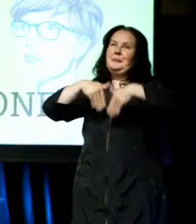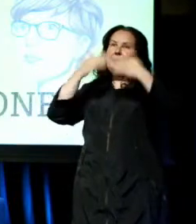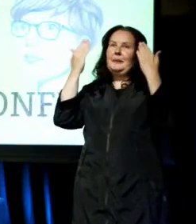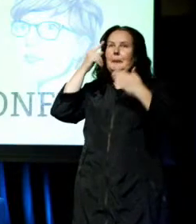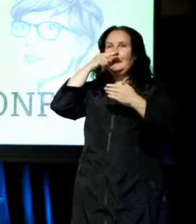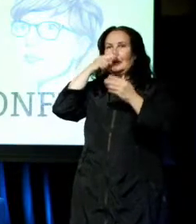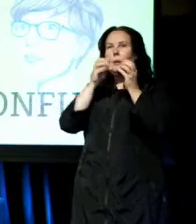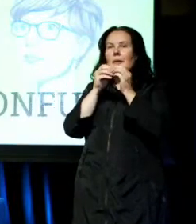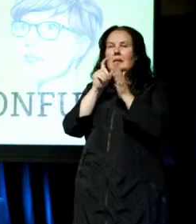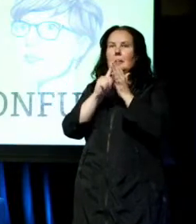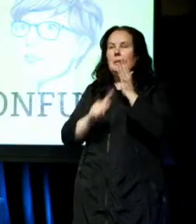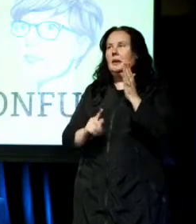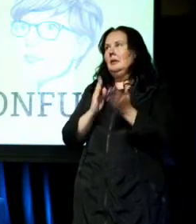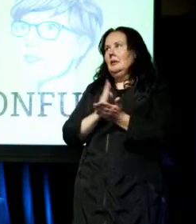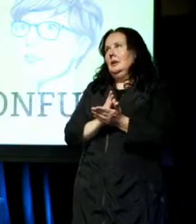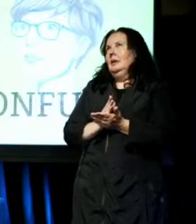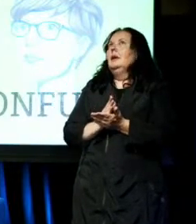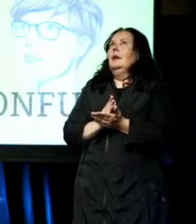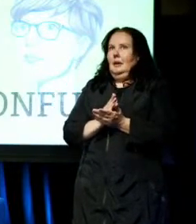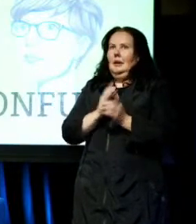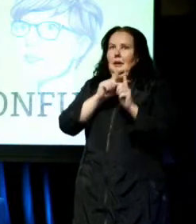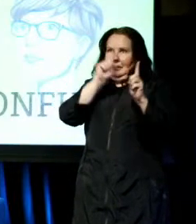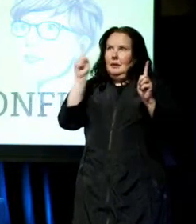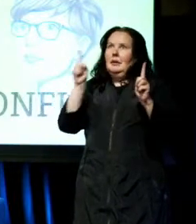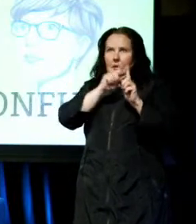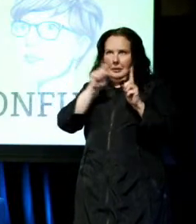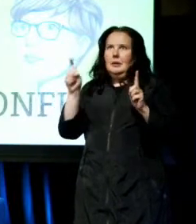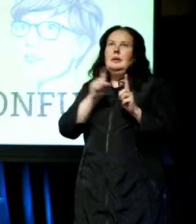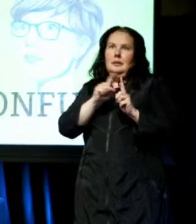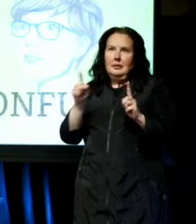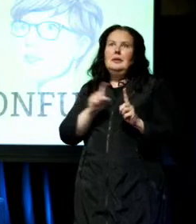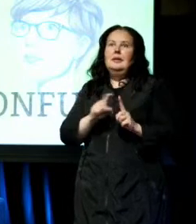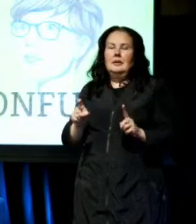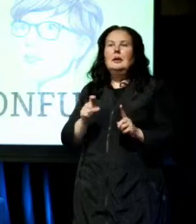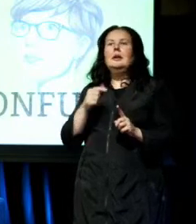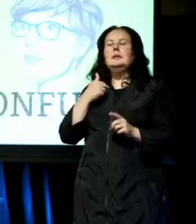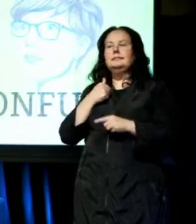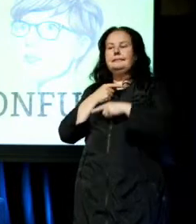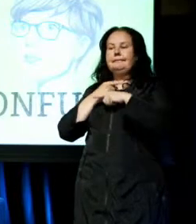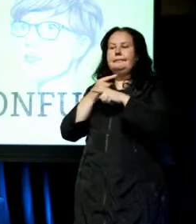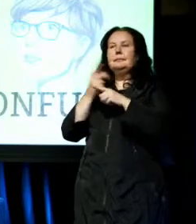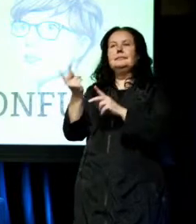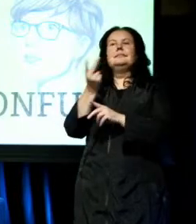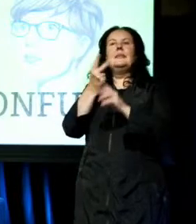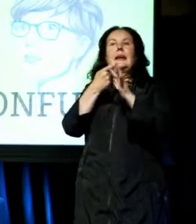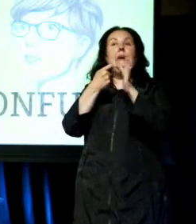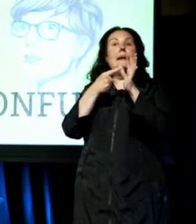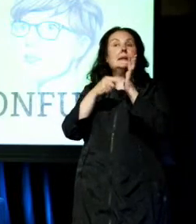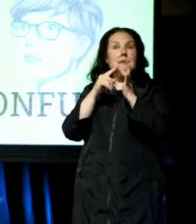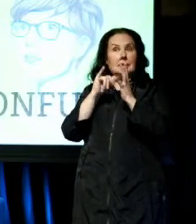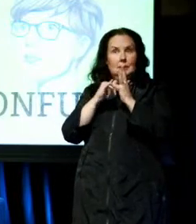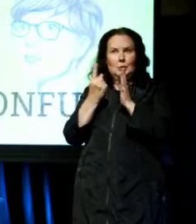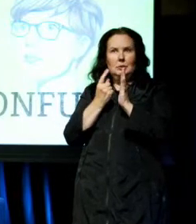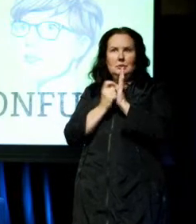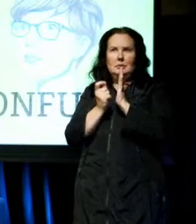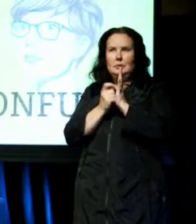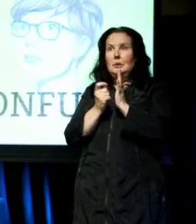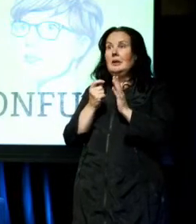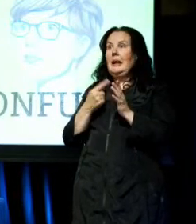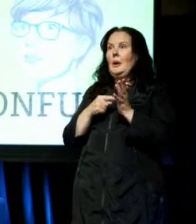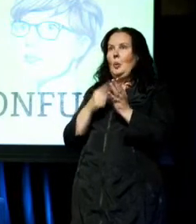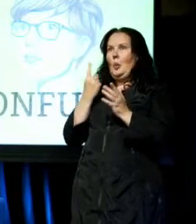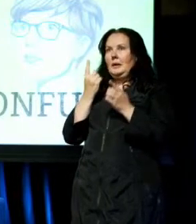Disability. It's just a mouthful. And so I actually spoke to the Kates at one of the after